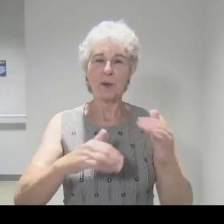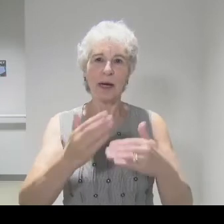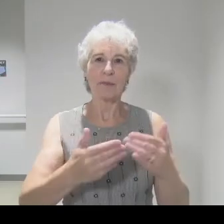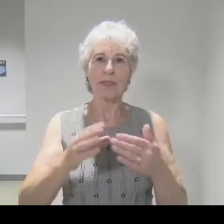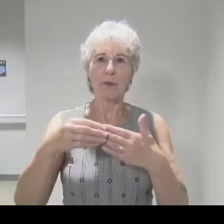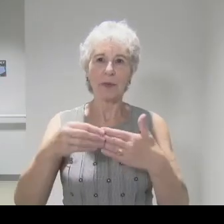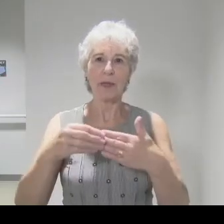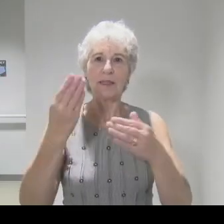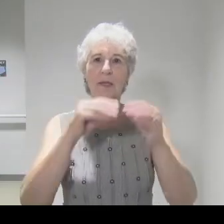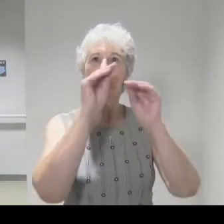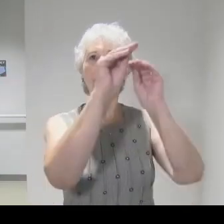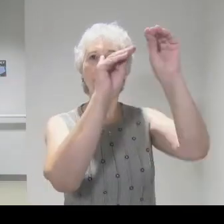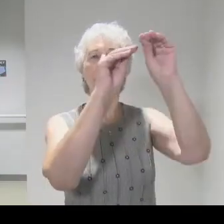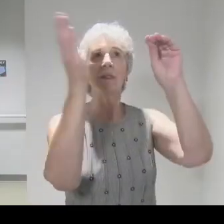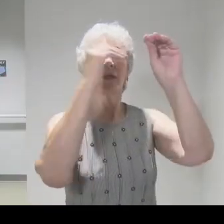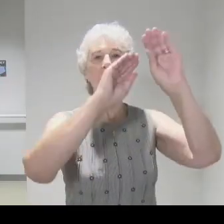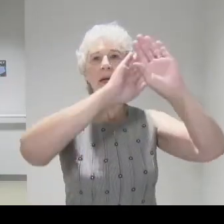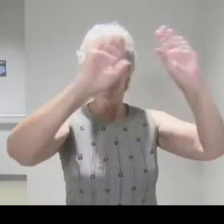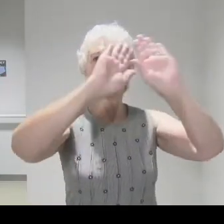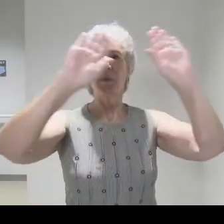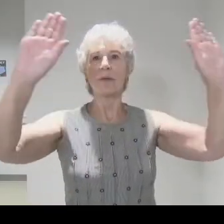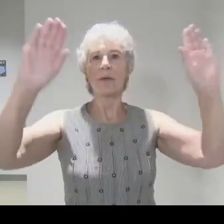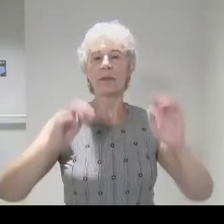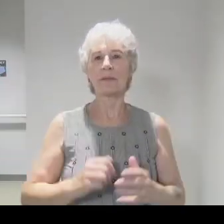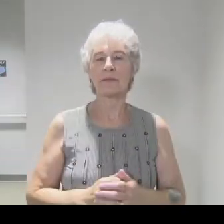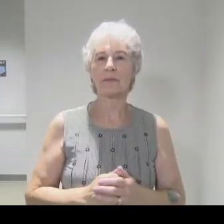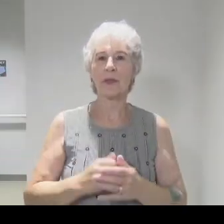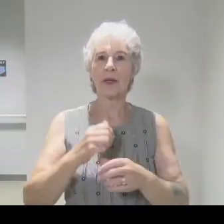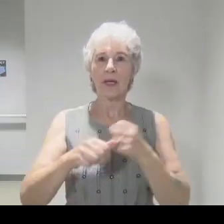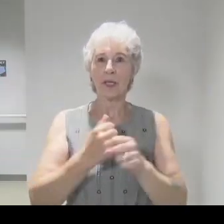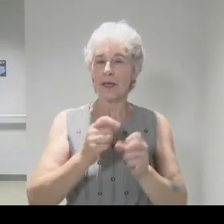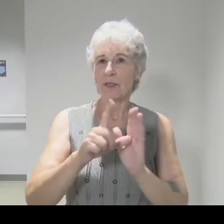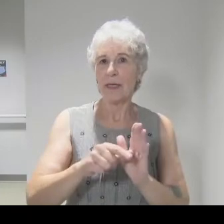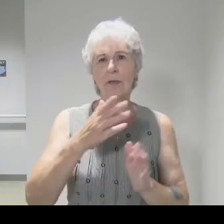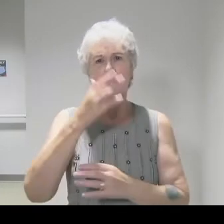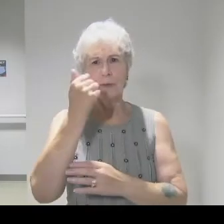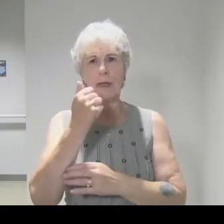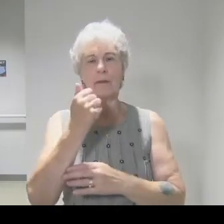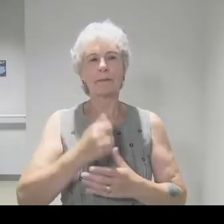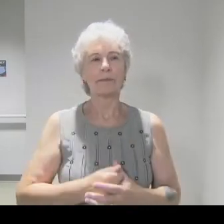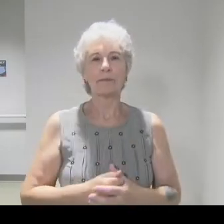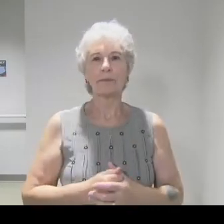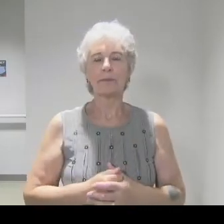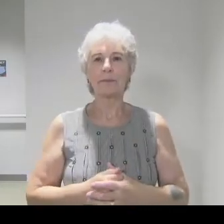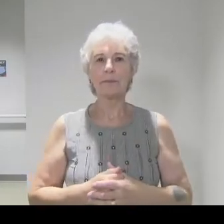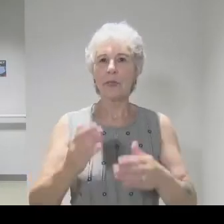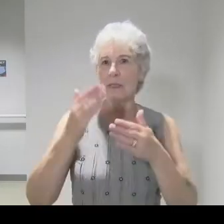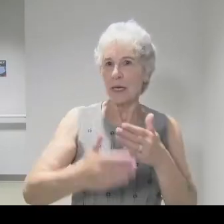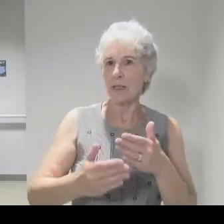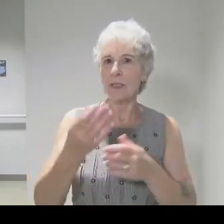boards down, and put the roof on. Well, years went by, and I kind of forgot about it. And at the end